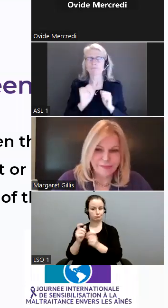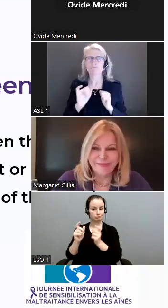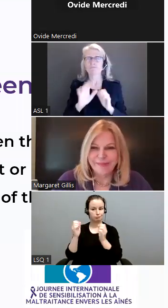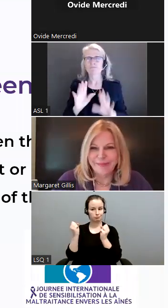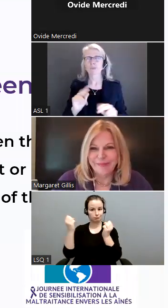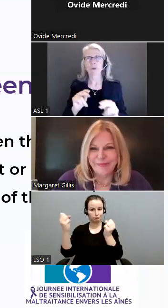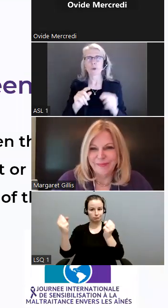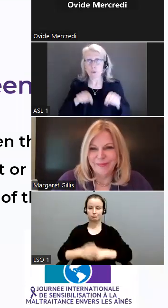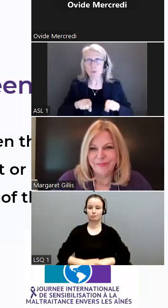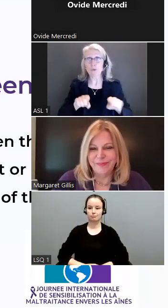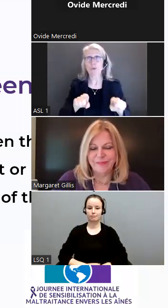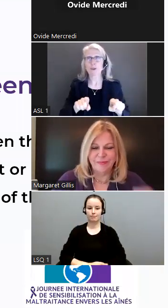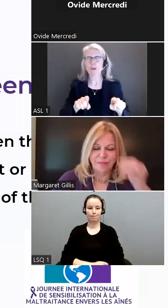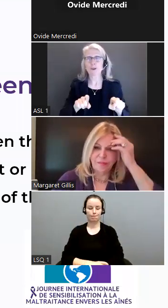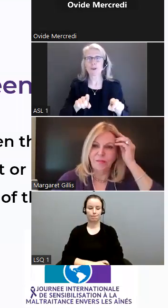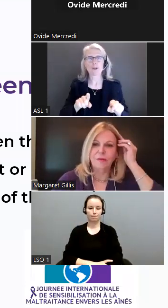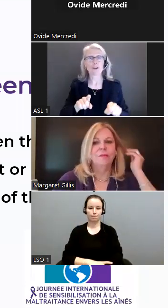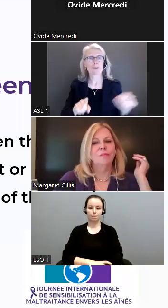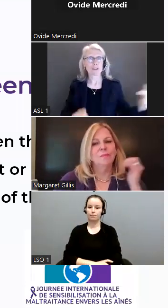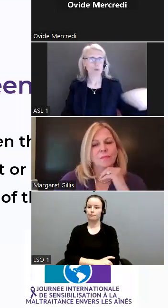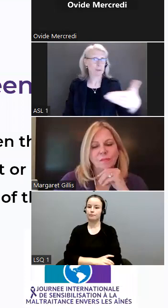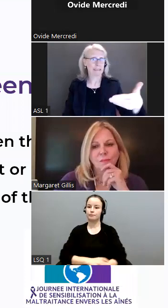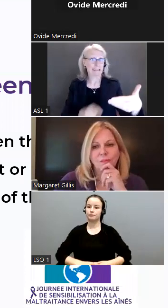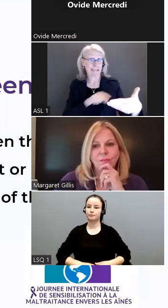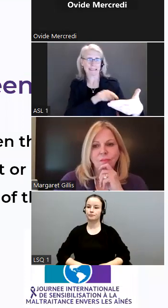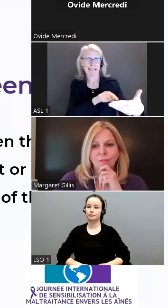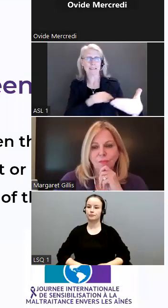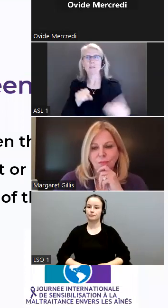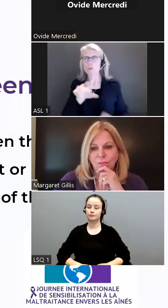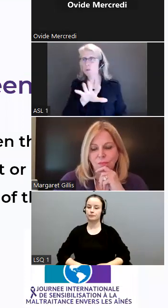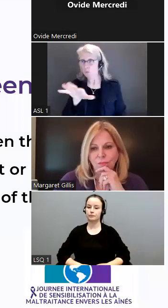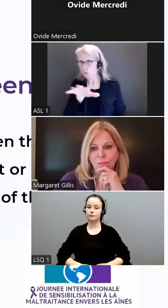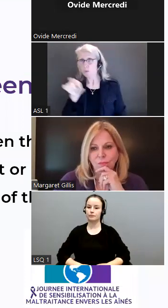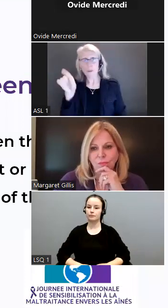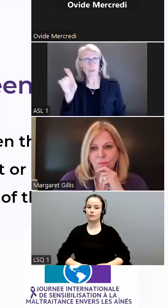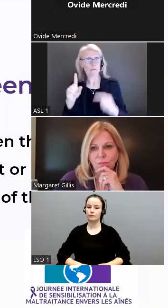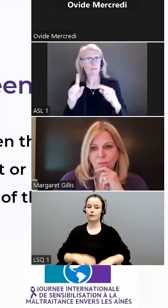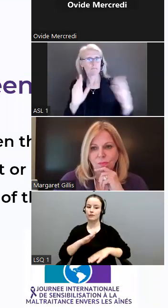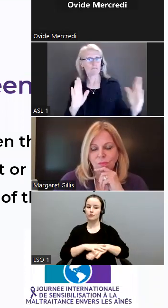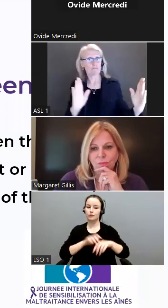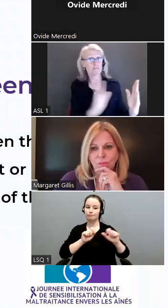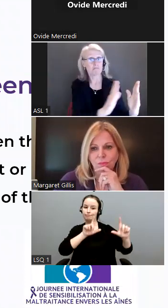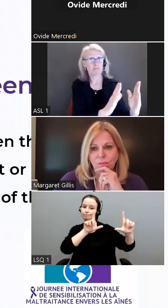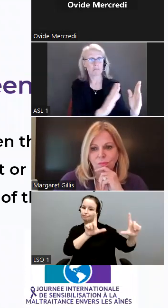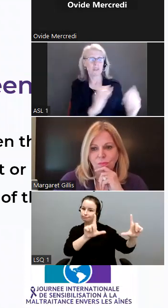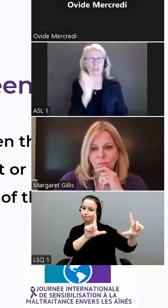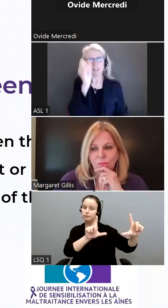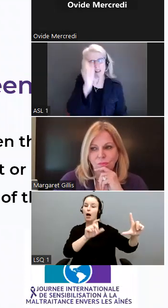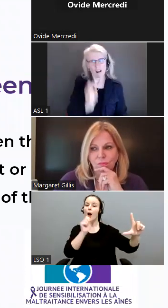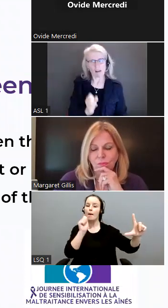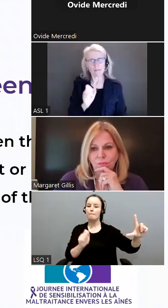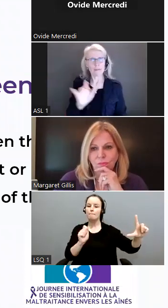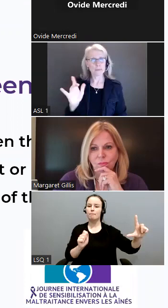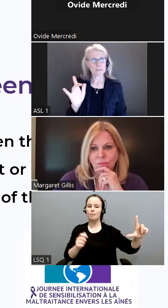while we're sharing something on screen, you have the ability to adjust the screen size. So you can slide, there's a vertical line, you can